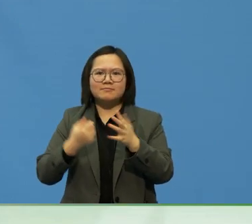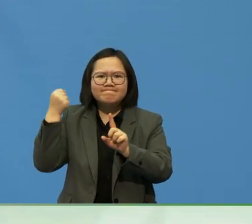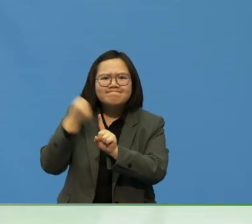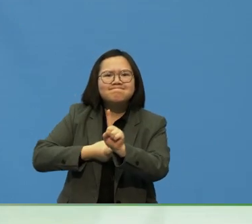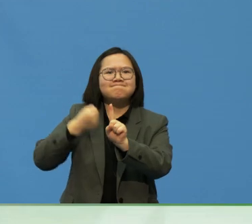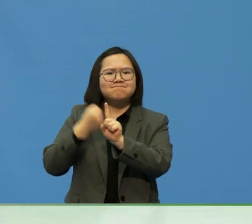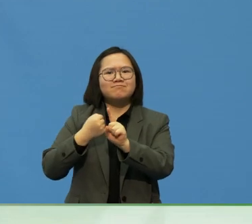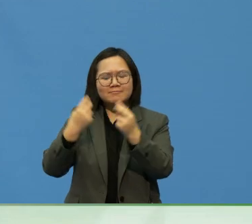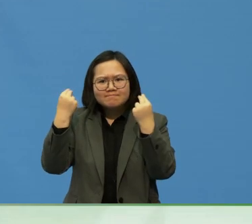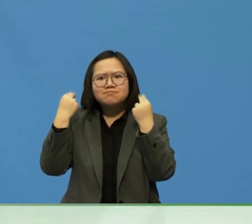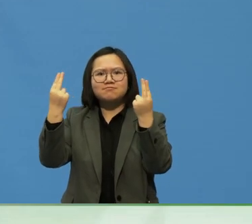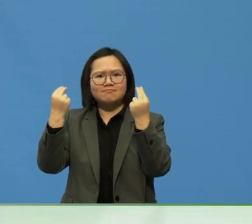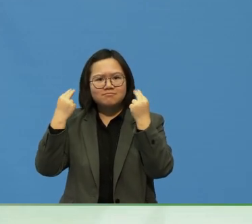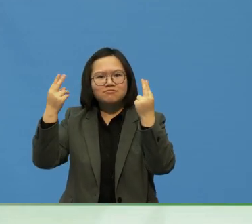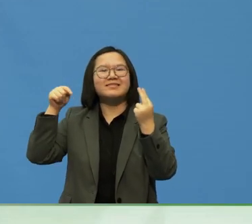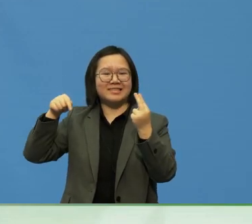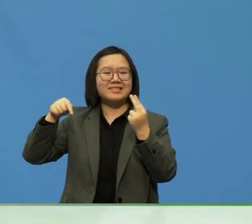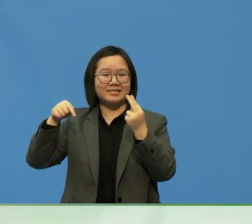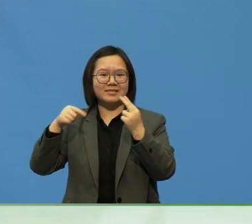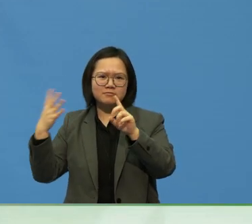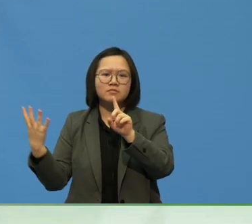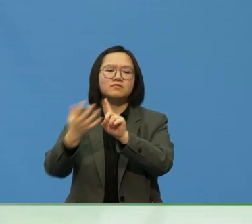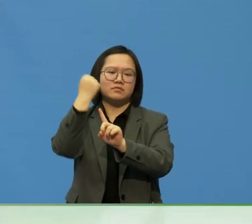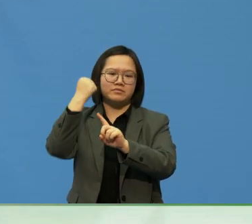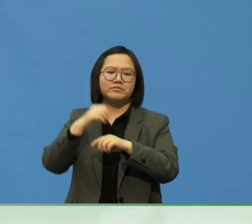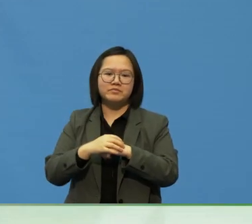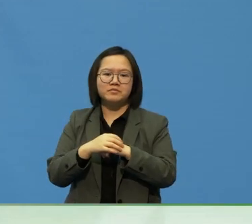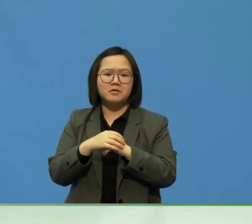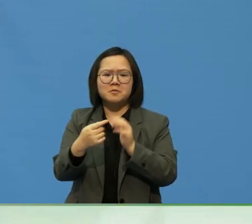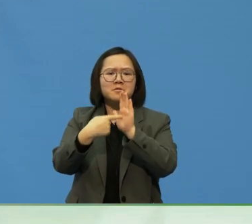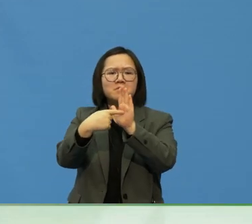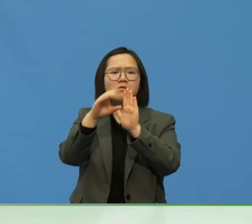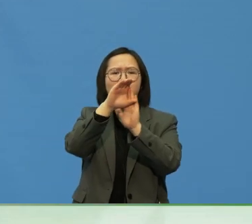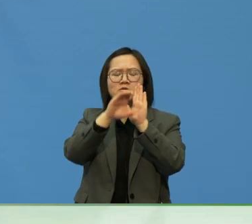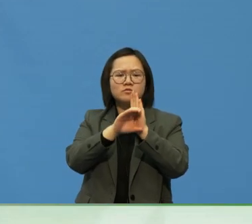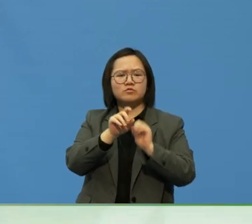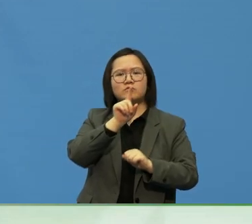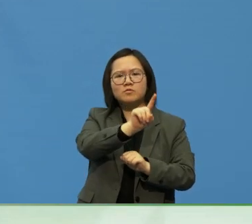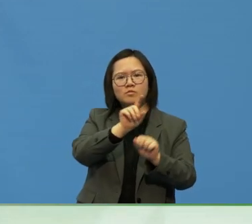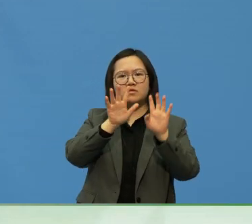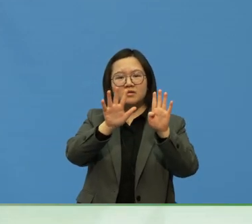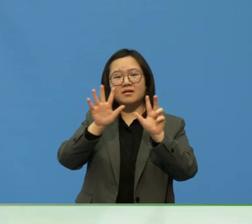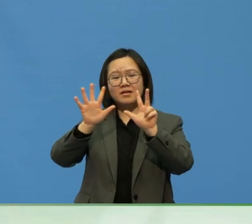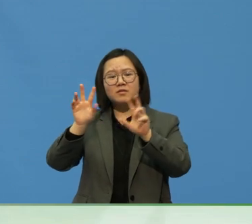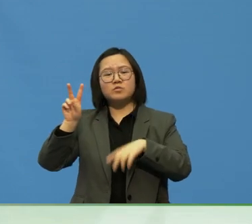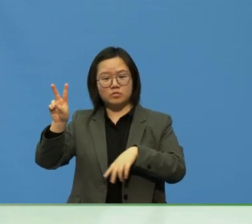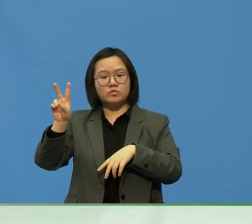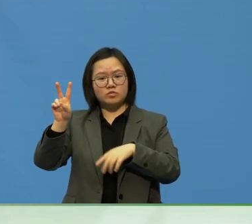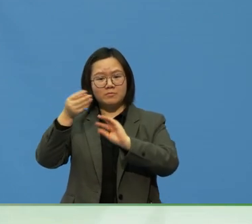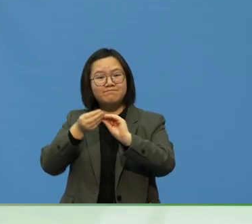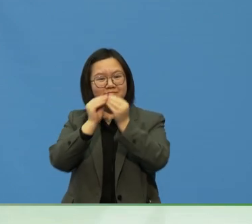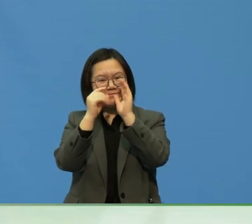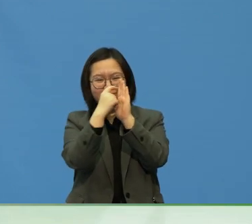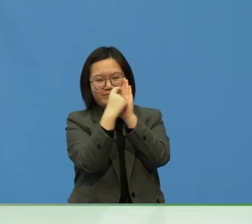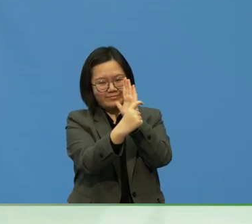and created our Charter of Rights and Freedoms, the first draft of that constitutional document did not prohibit discrimination on the